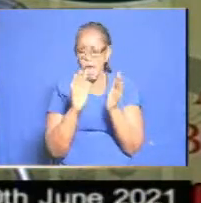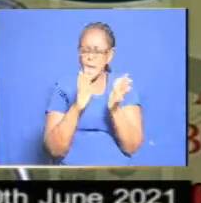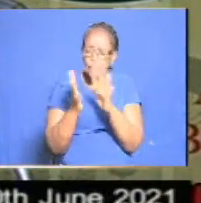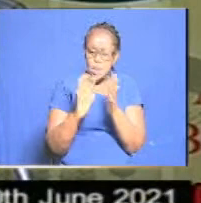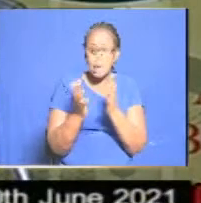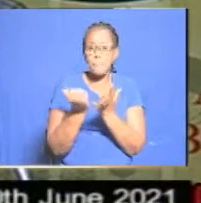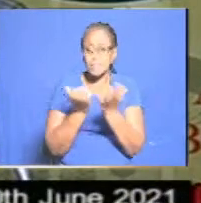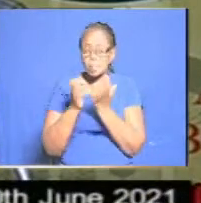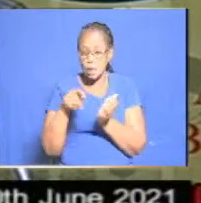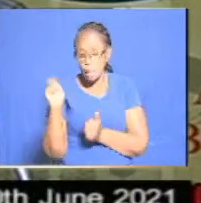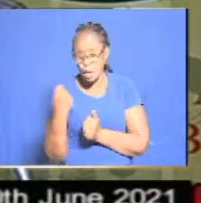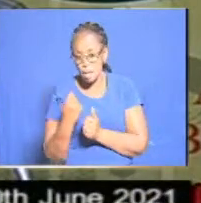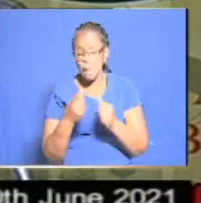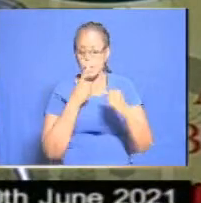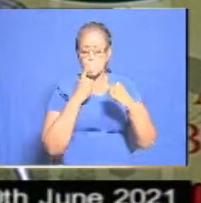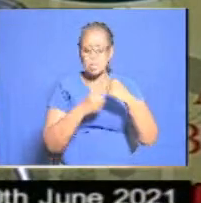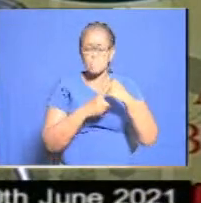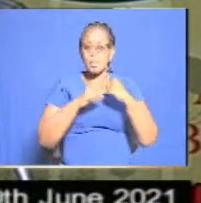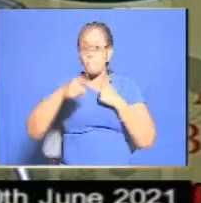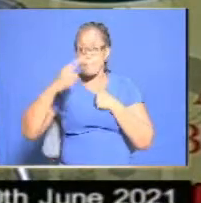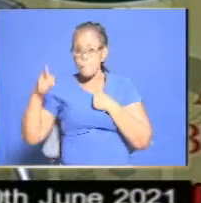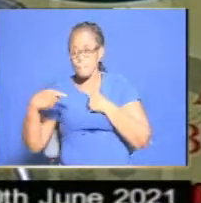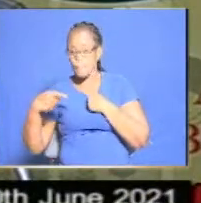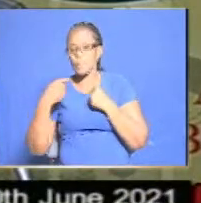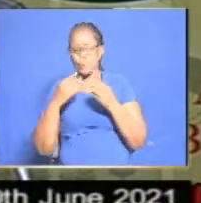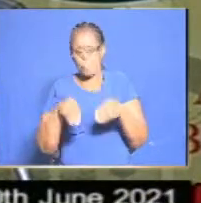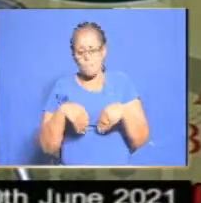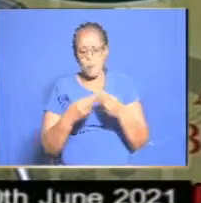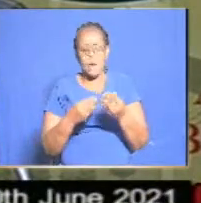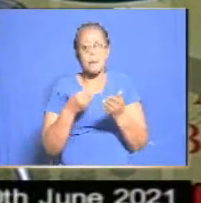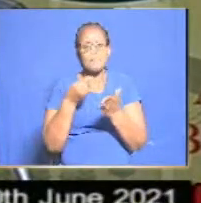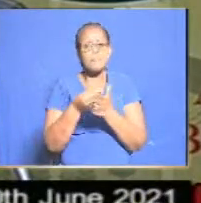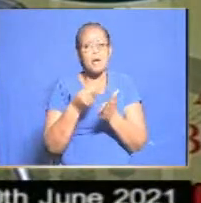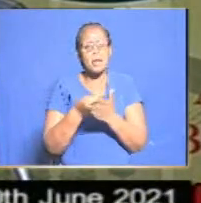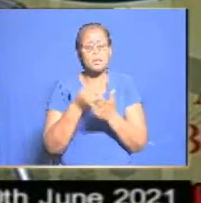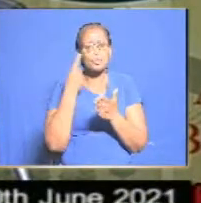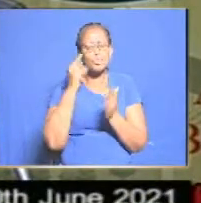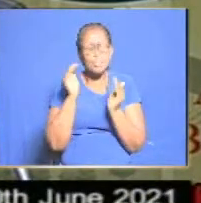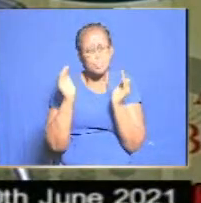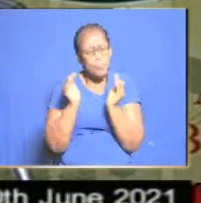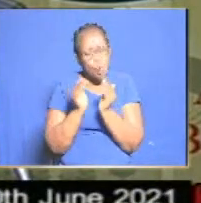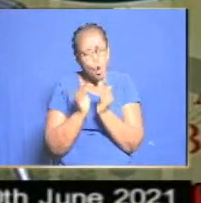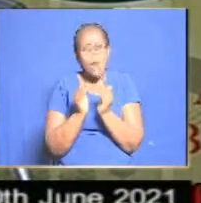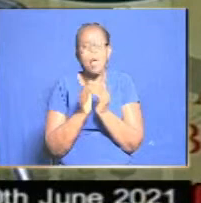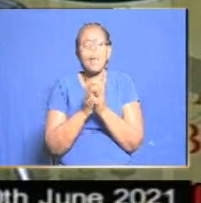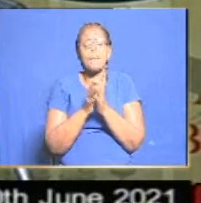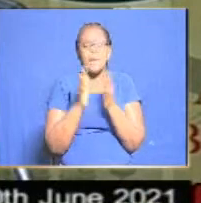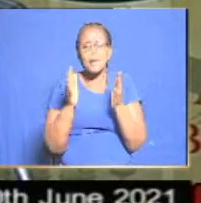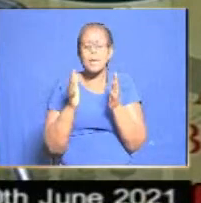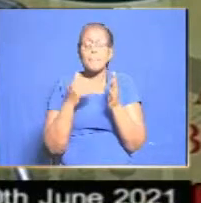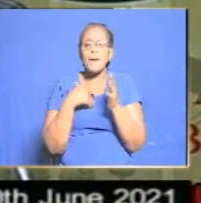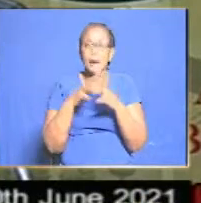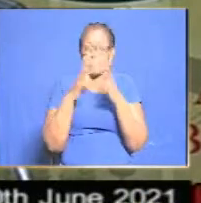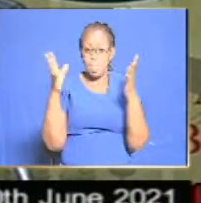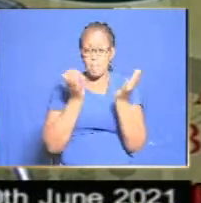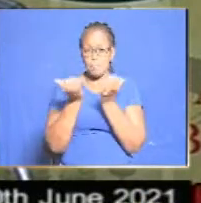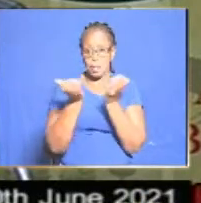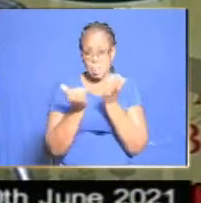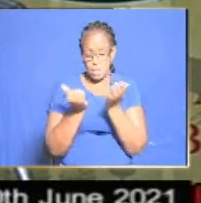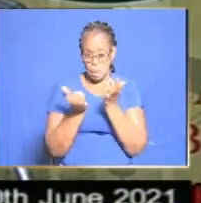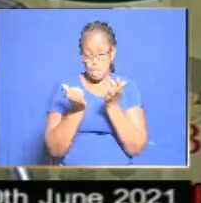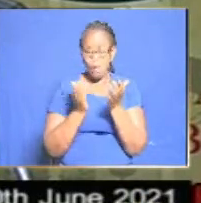and ₱600 million for provision of finances to micro, small, and medium enterprises through the Kenya Industrial